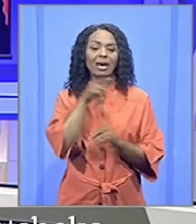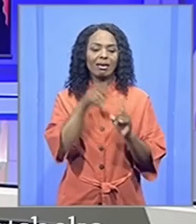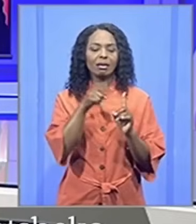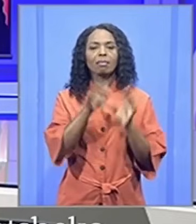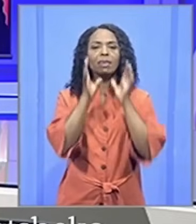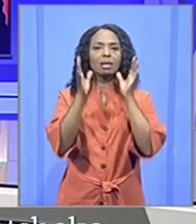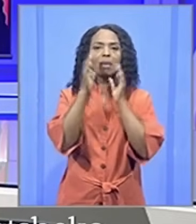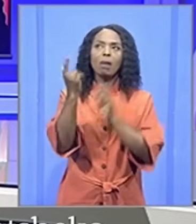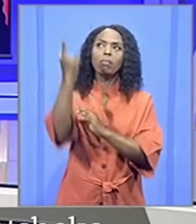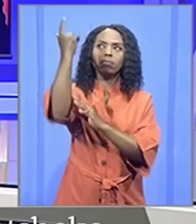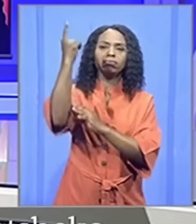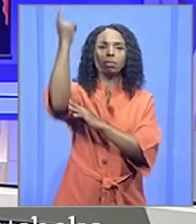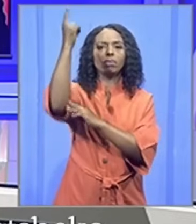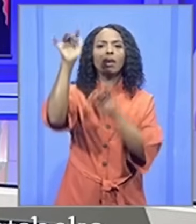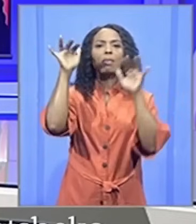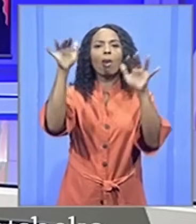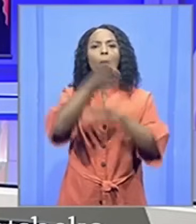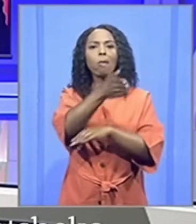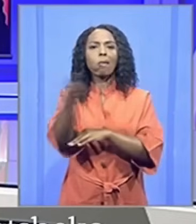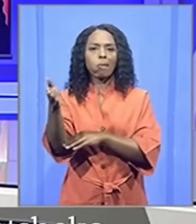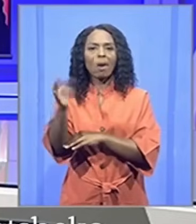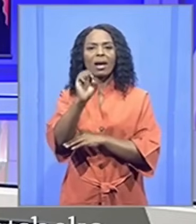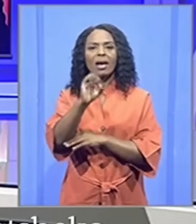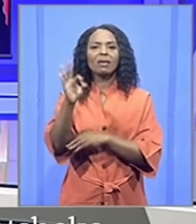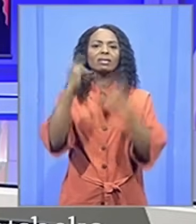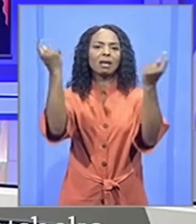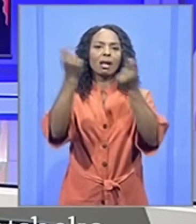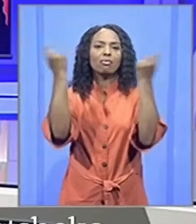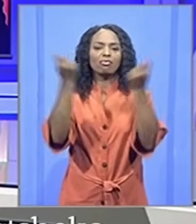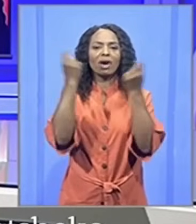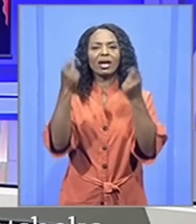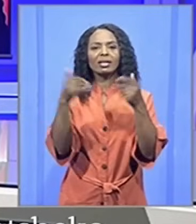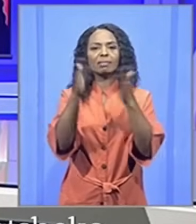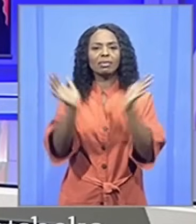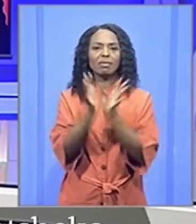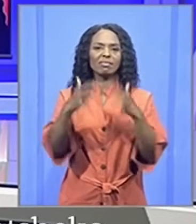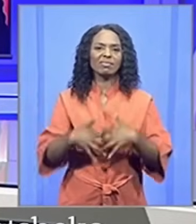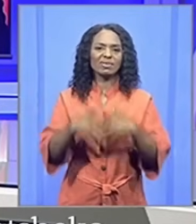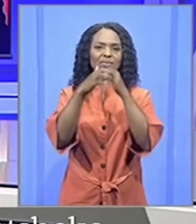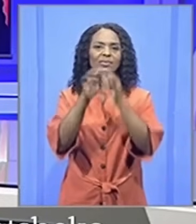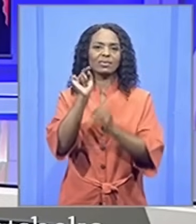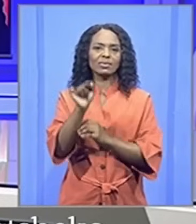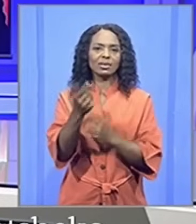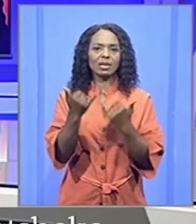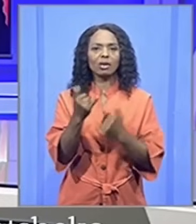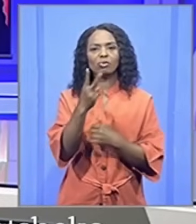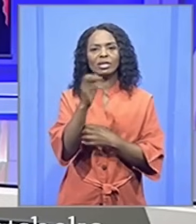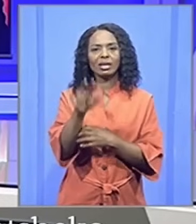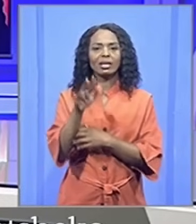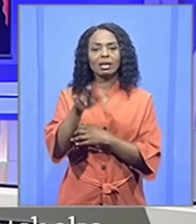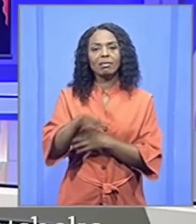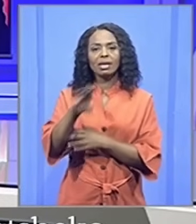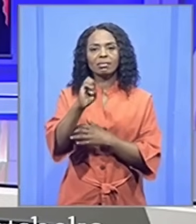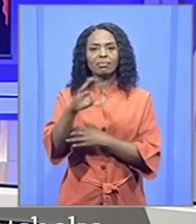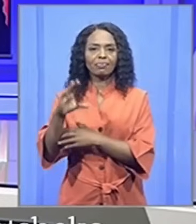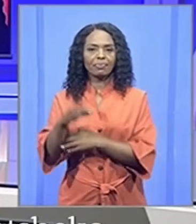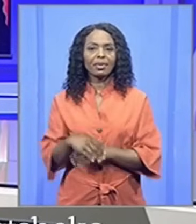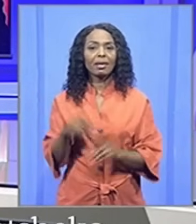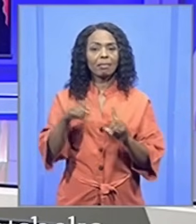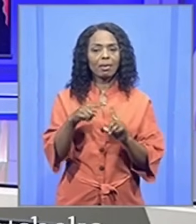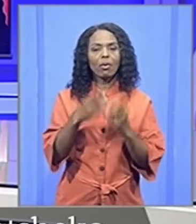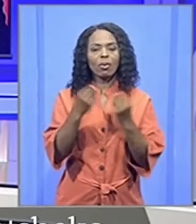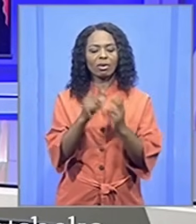phatlalatša nakong ya ge mokgatlo wa gagwe o be o keteka matswalo a ona ka Eastern Cape ngwageng wa 2018. Yena le